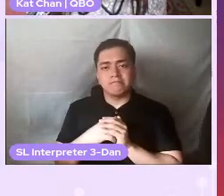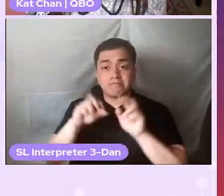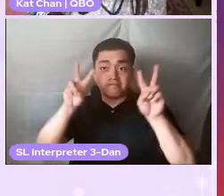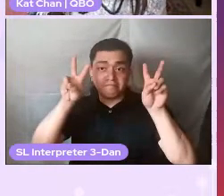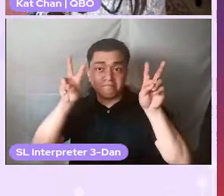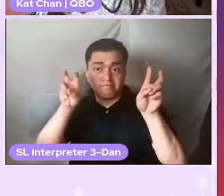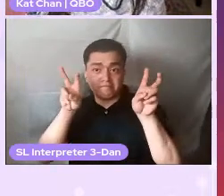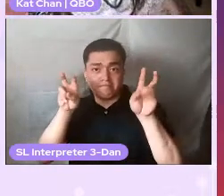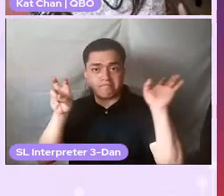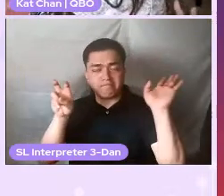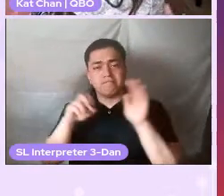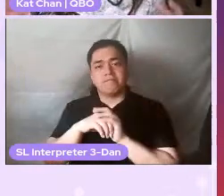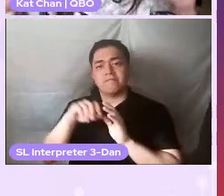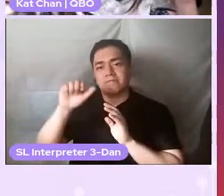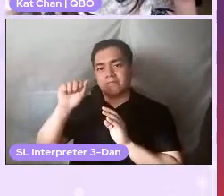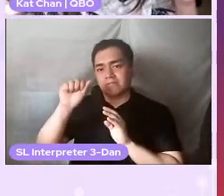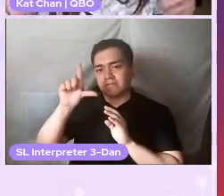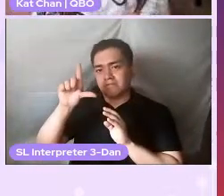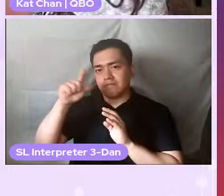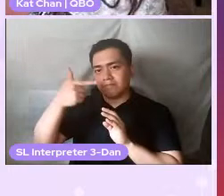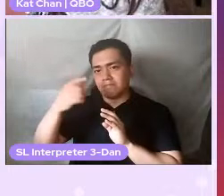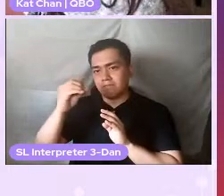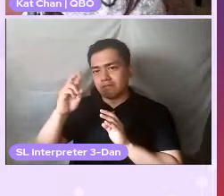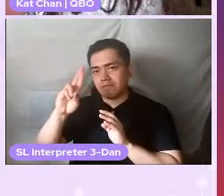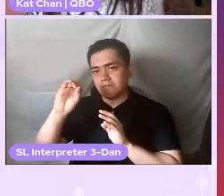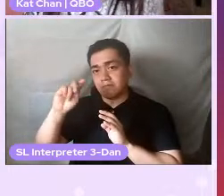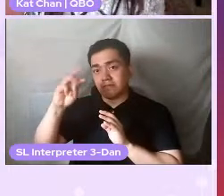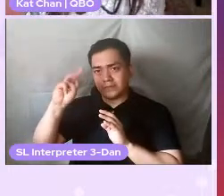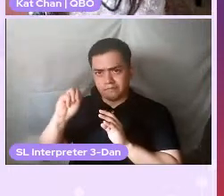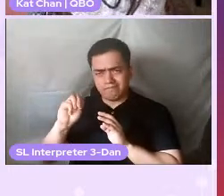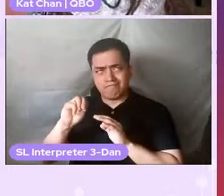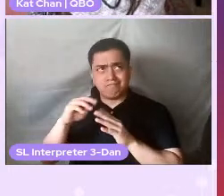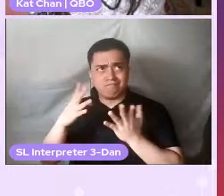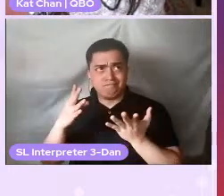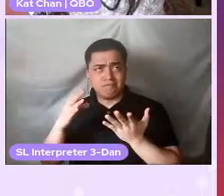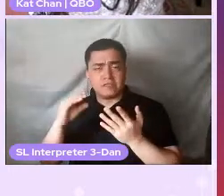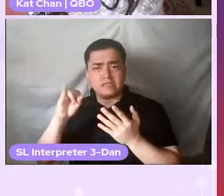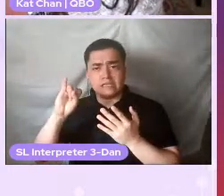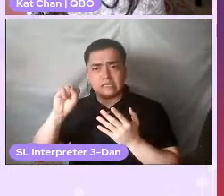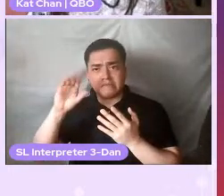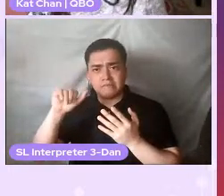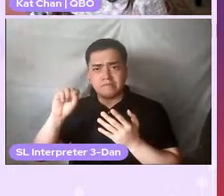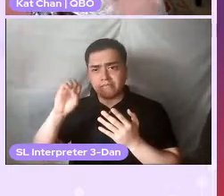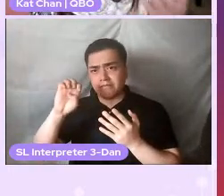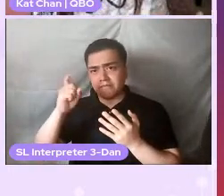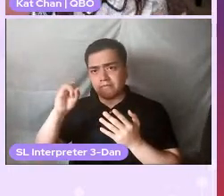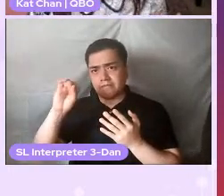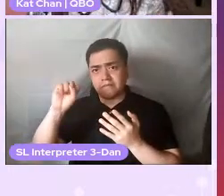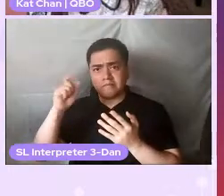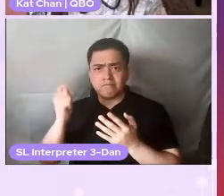we looked at is like that in tech, the algorithm is sexist. Parang ganyan. So